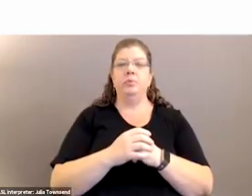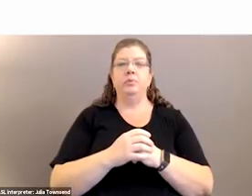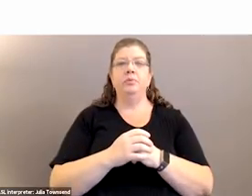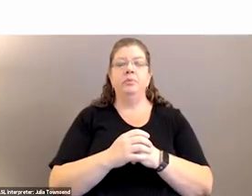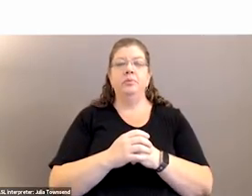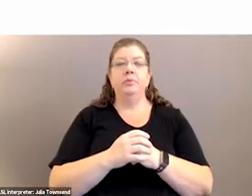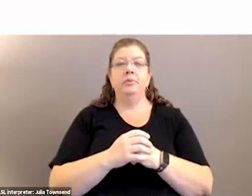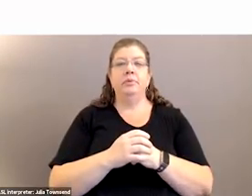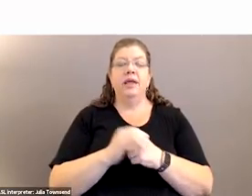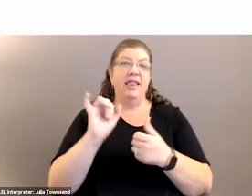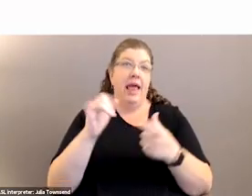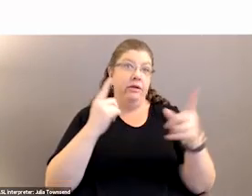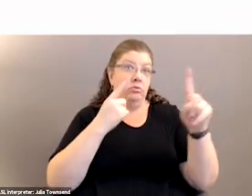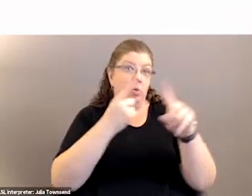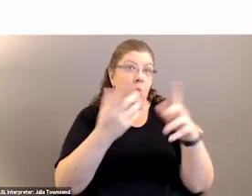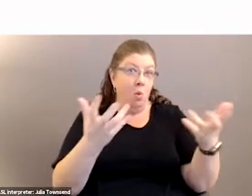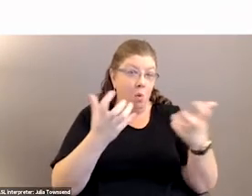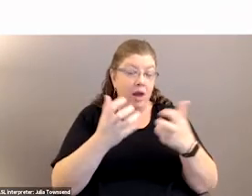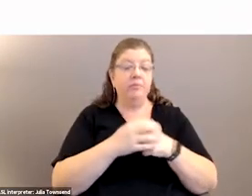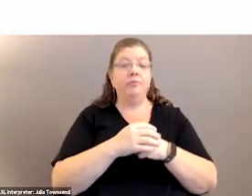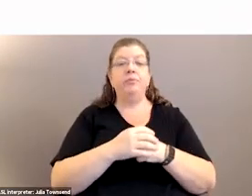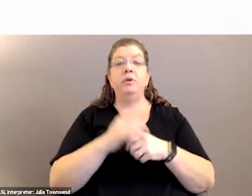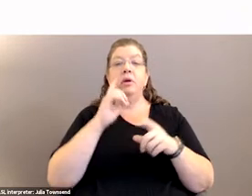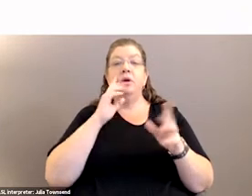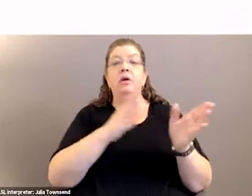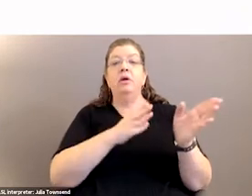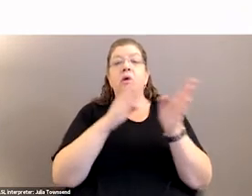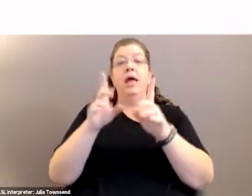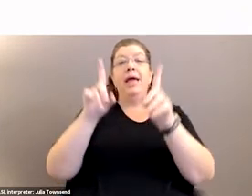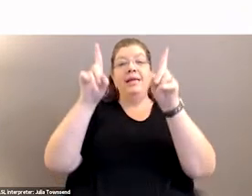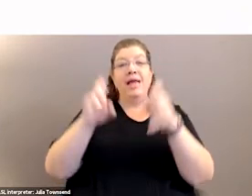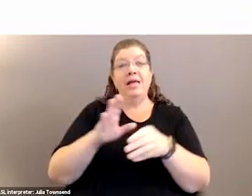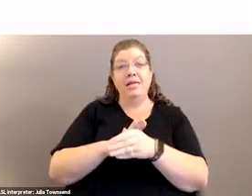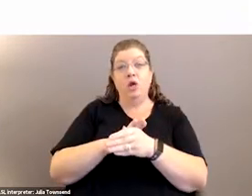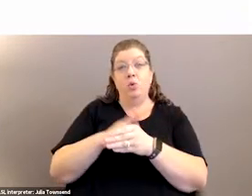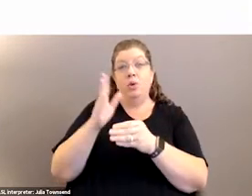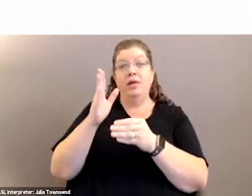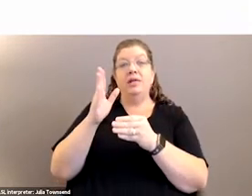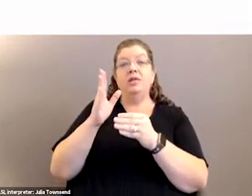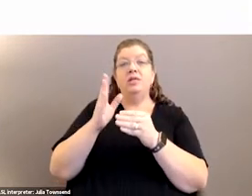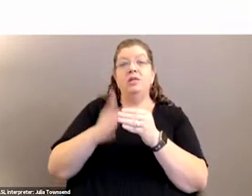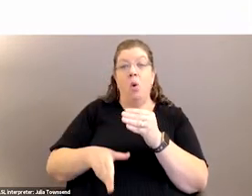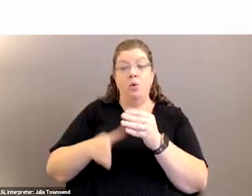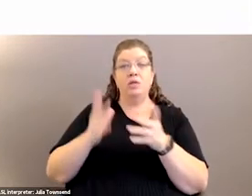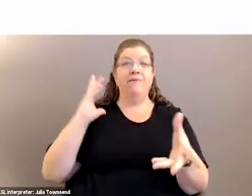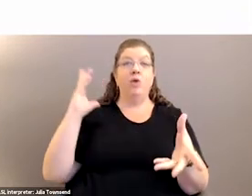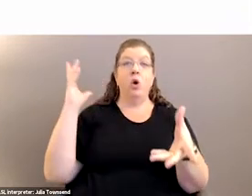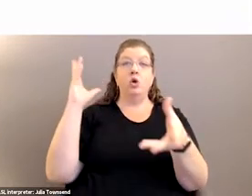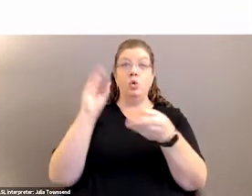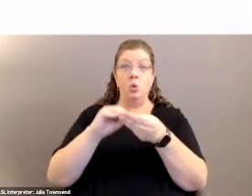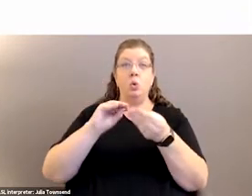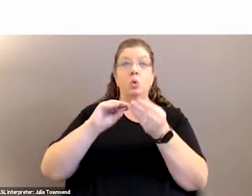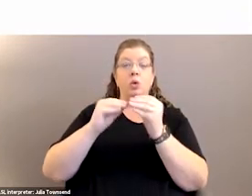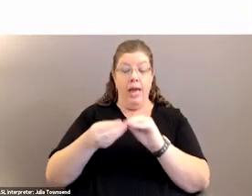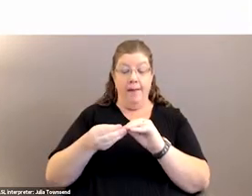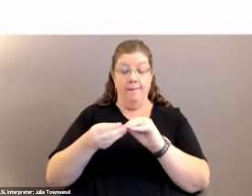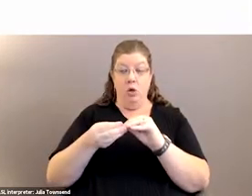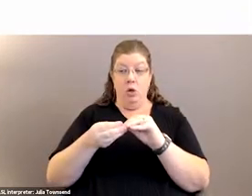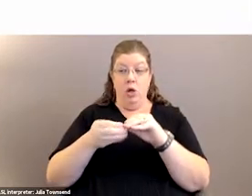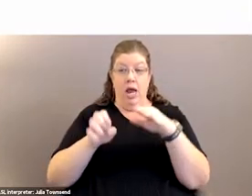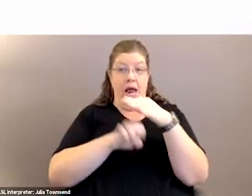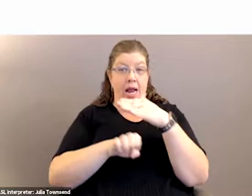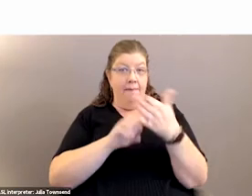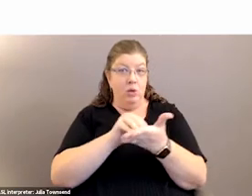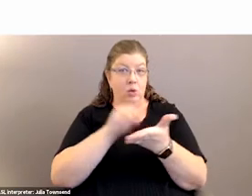that we want in terms of testing results of of our total number of elementary